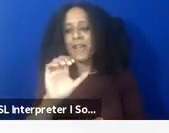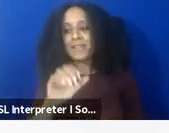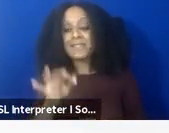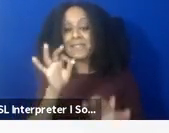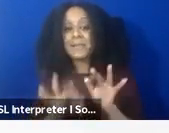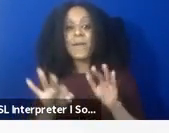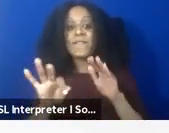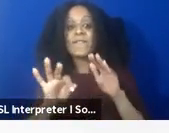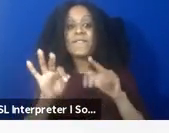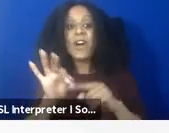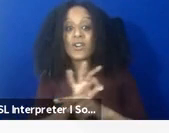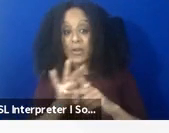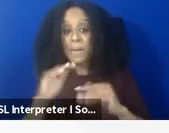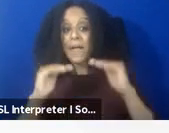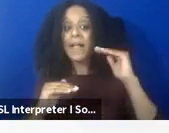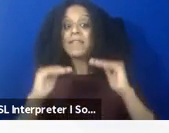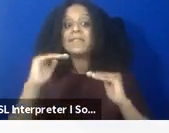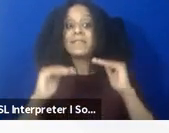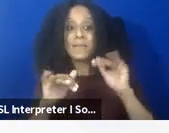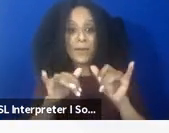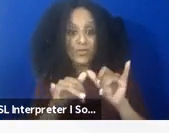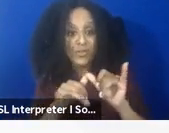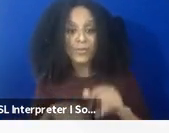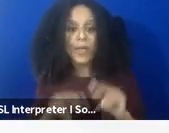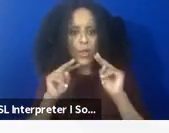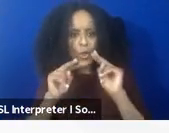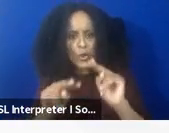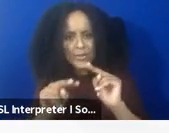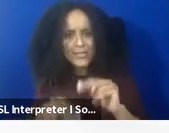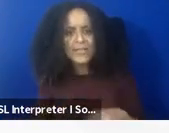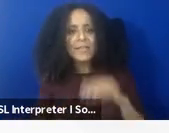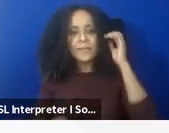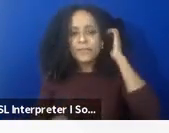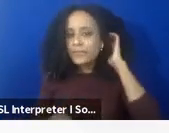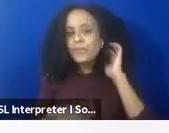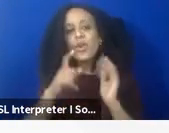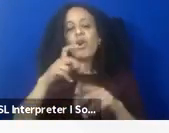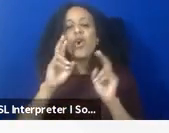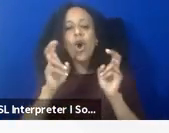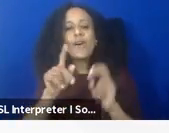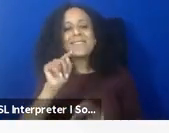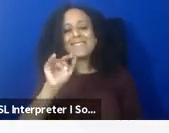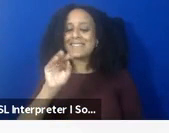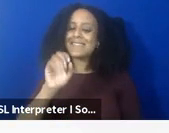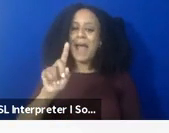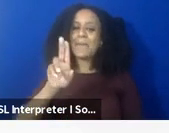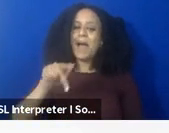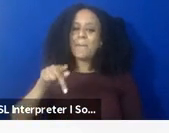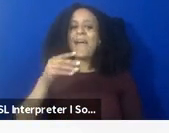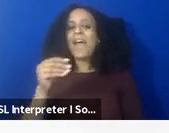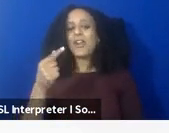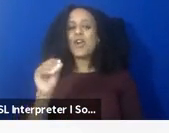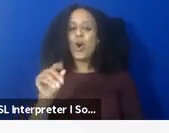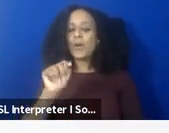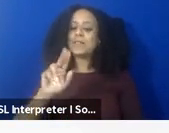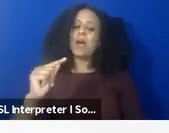functional balance measure that looks at more dynamic movements is called timed up and go. And the CDC has a PDF of how to conduct this